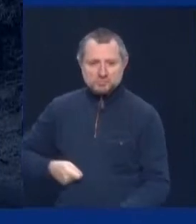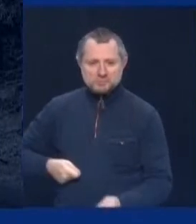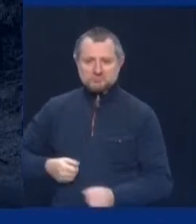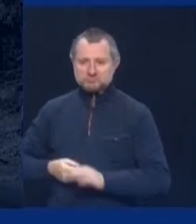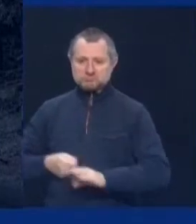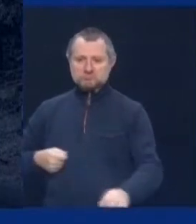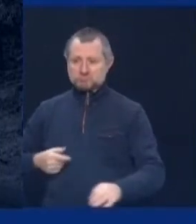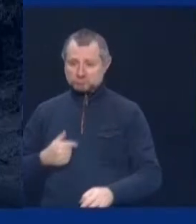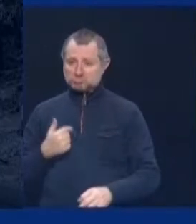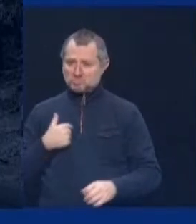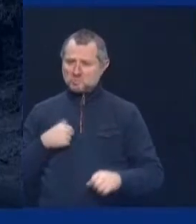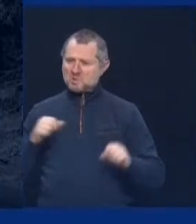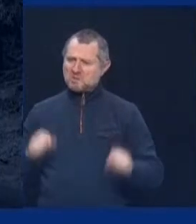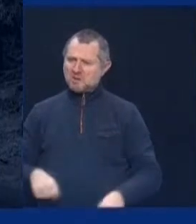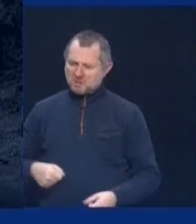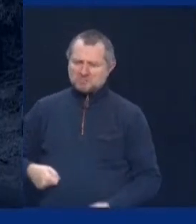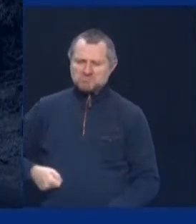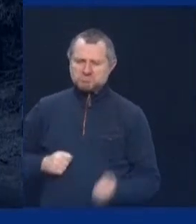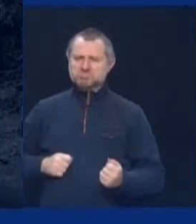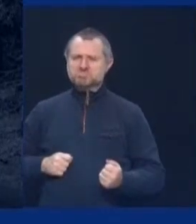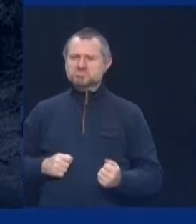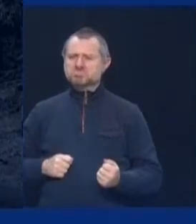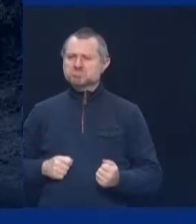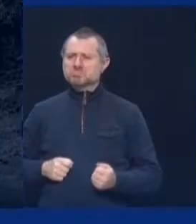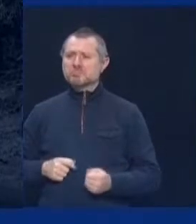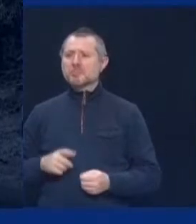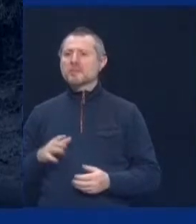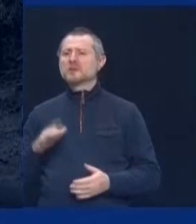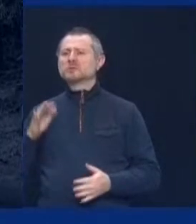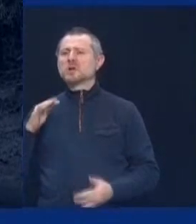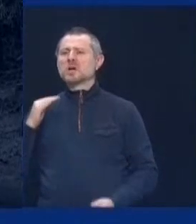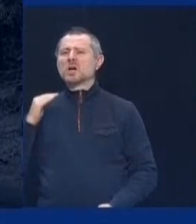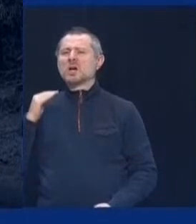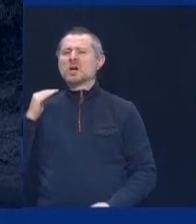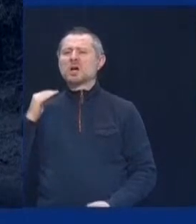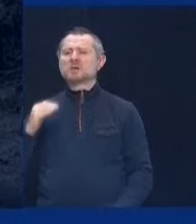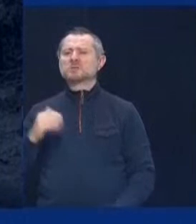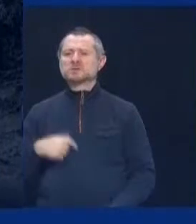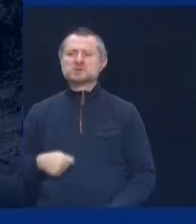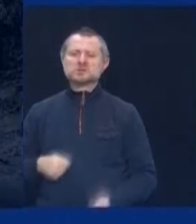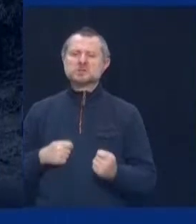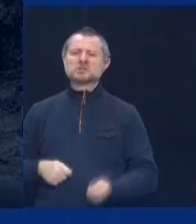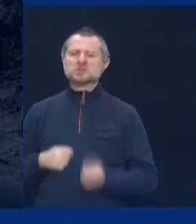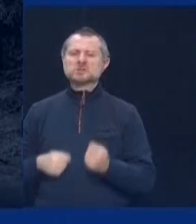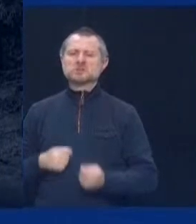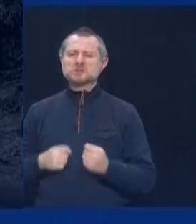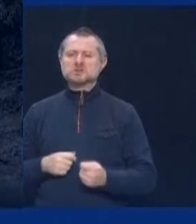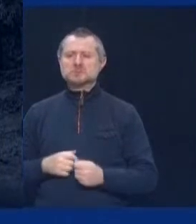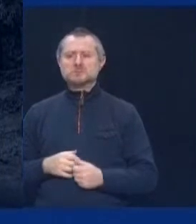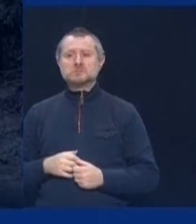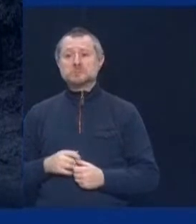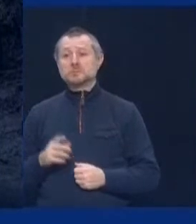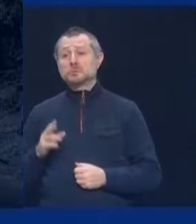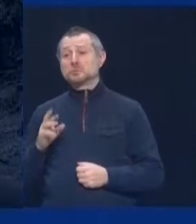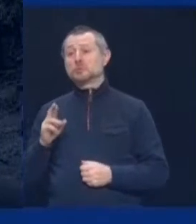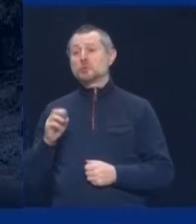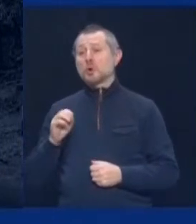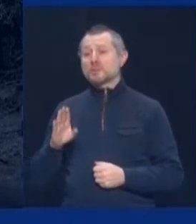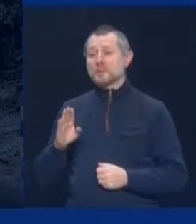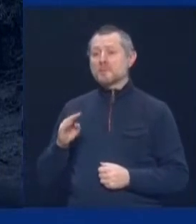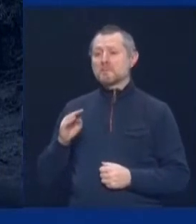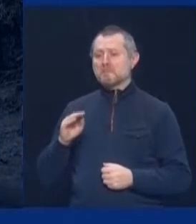can shovel vast quantities of snow. And Rob Mahika is going to join me, and Dr. Howard